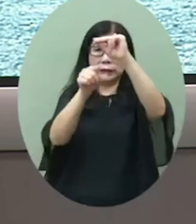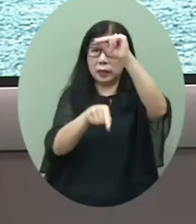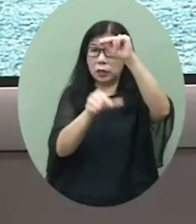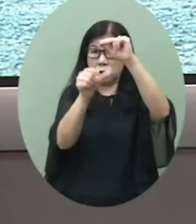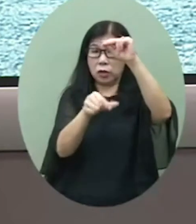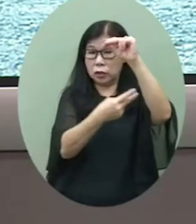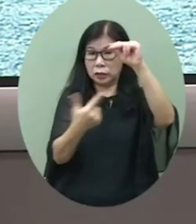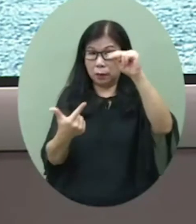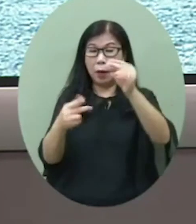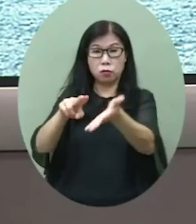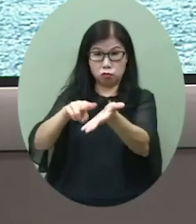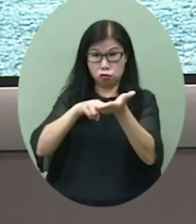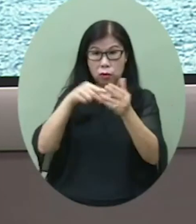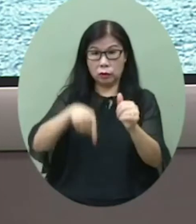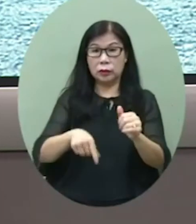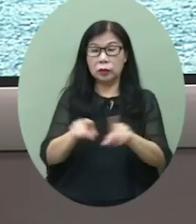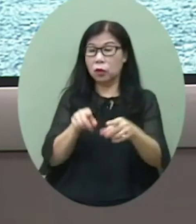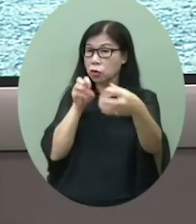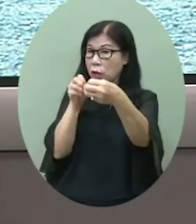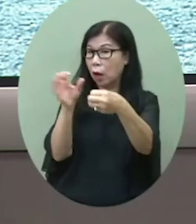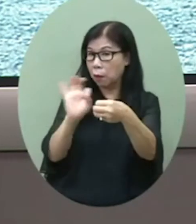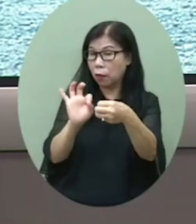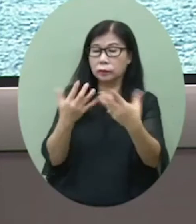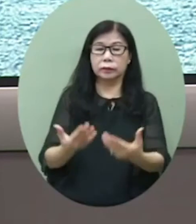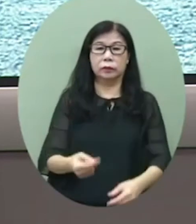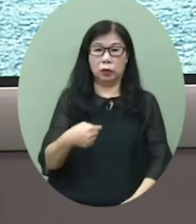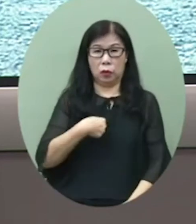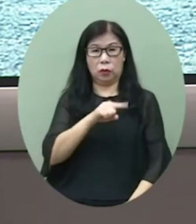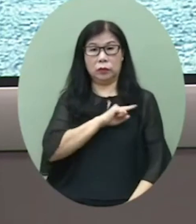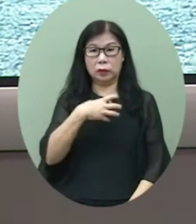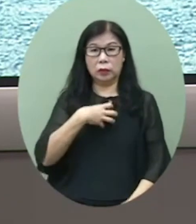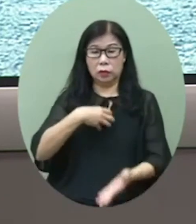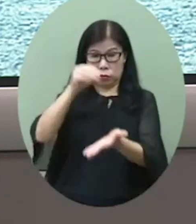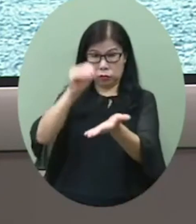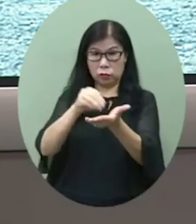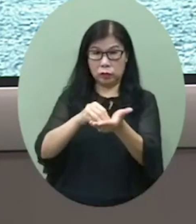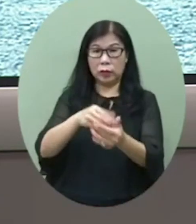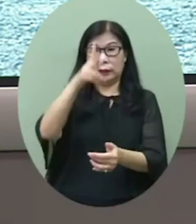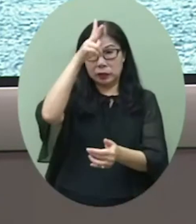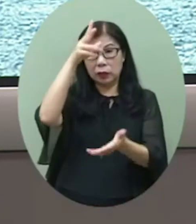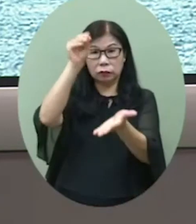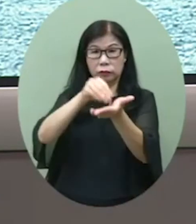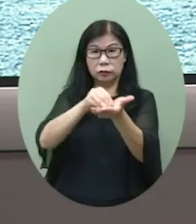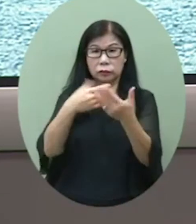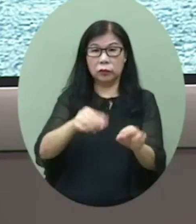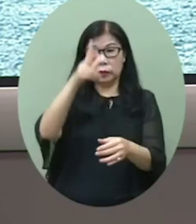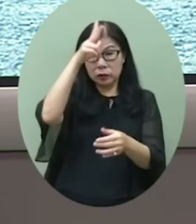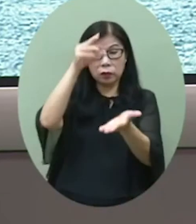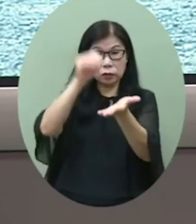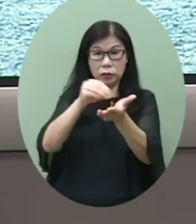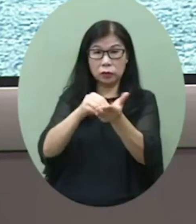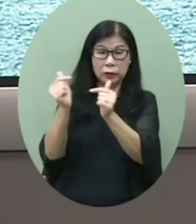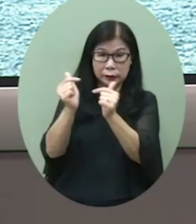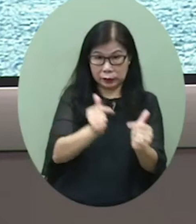3 days ago, the chairman of the Electoral Affairs Commission, Mr. Barnabas Fong, wrote to me. That's on the 28th of July. Now, why didn't